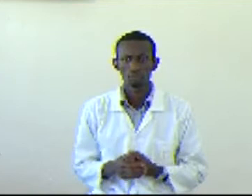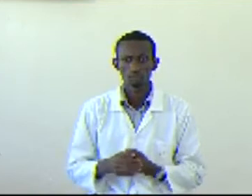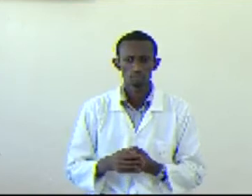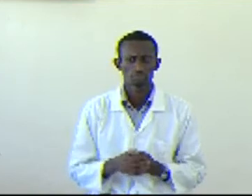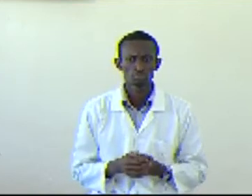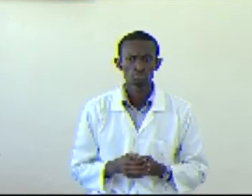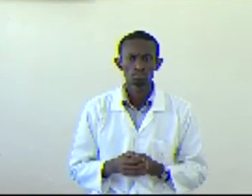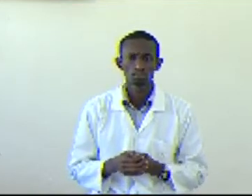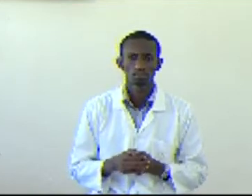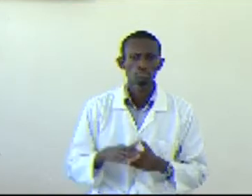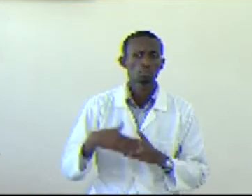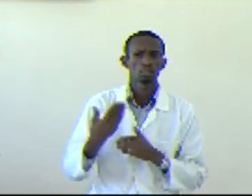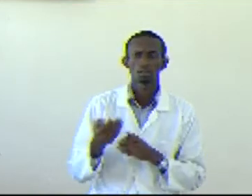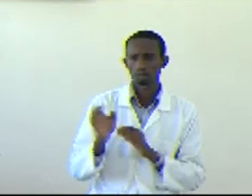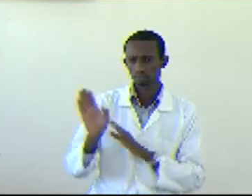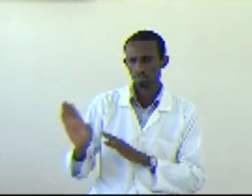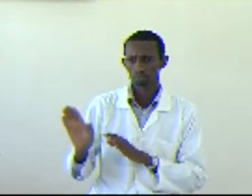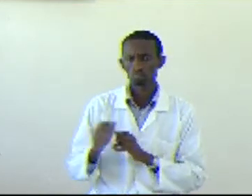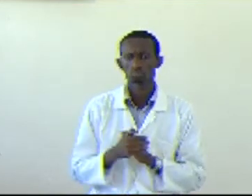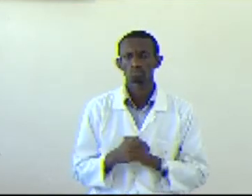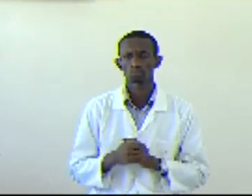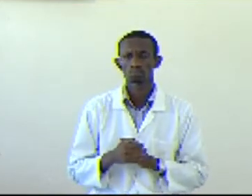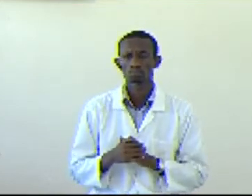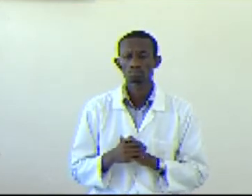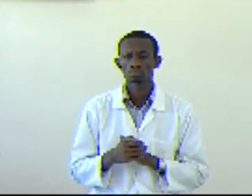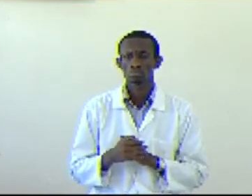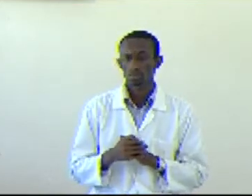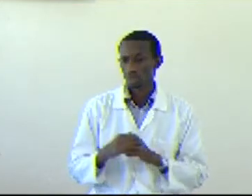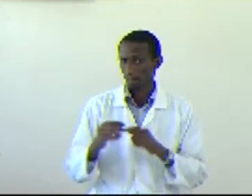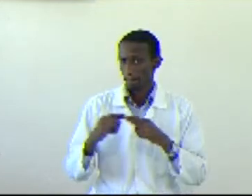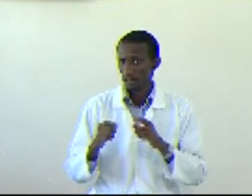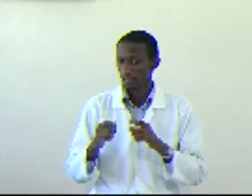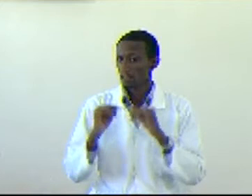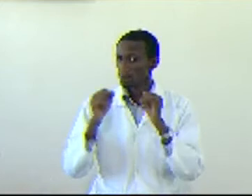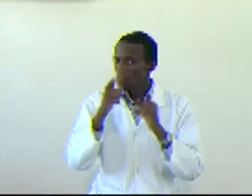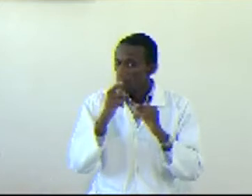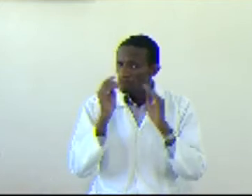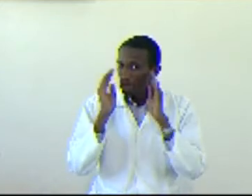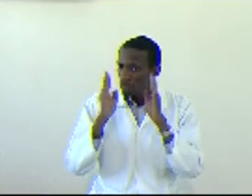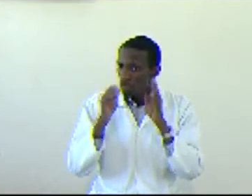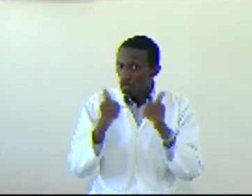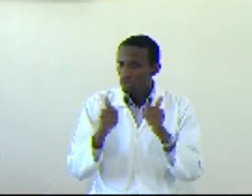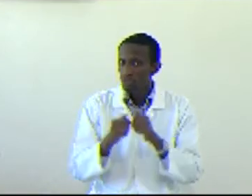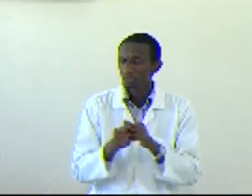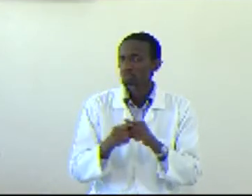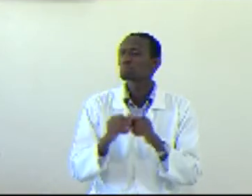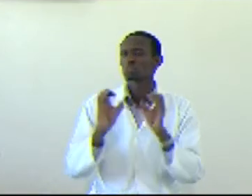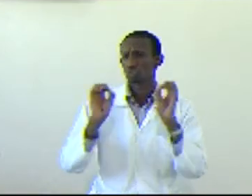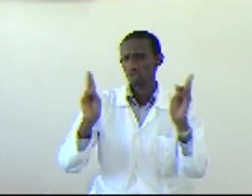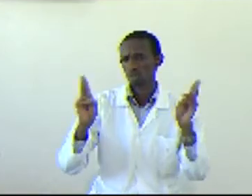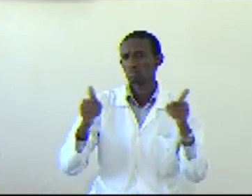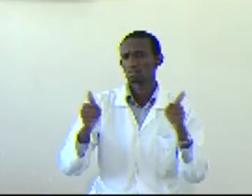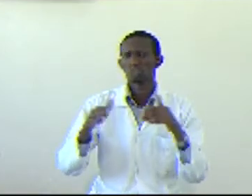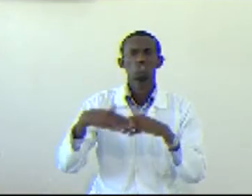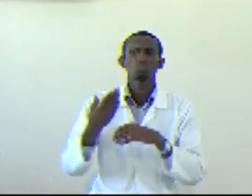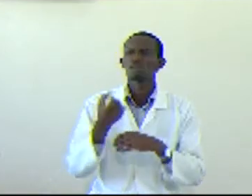that? So let's keep this one here. But again, if you have followed this diagram, it is okay. So you can now get to understand